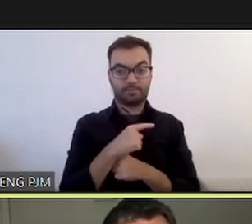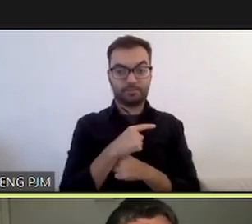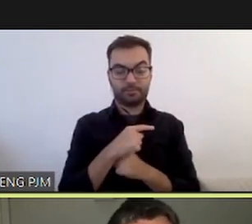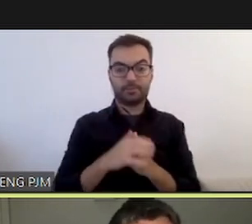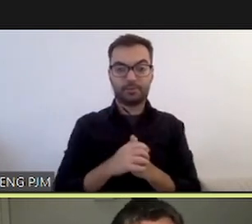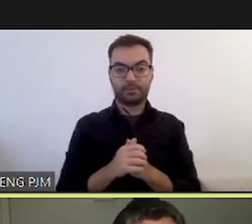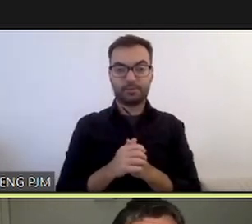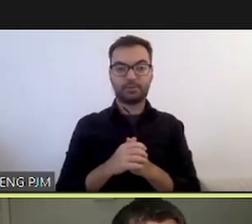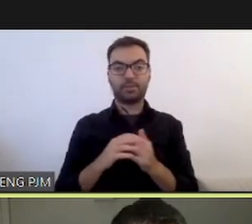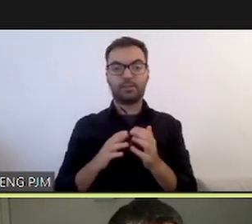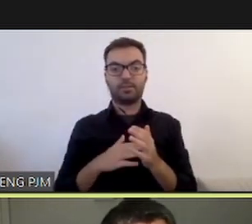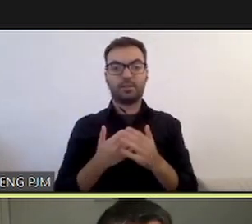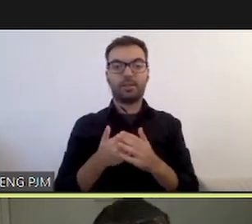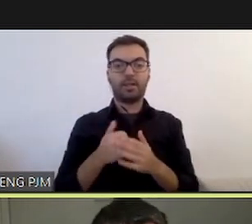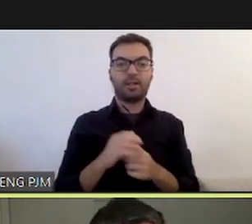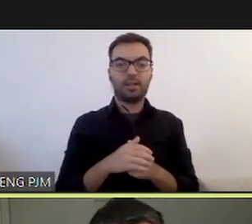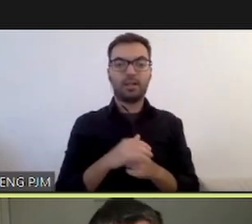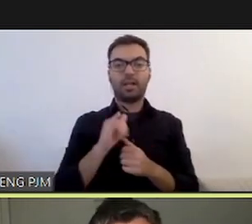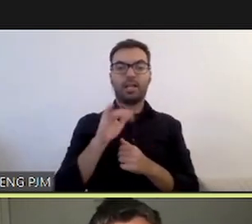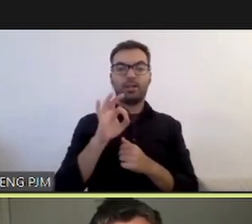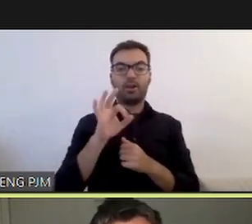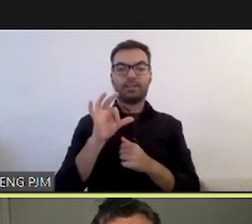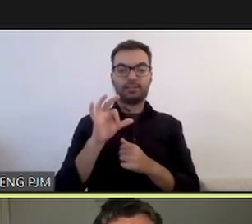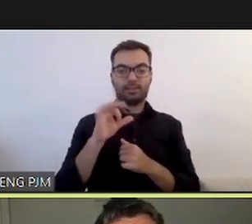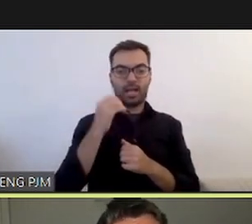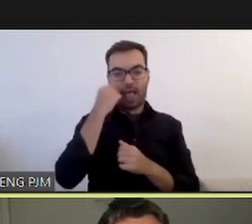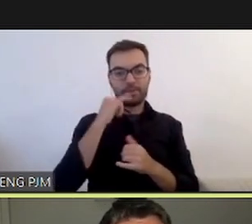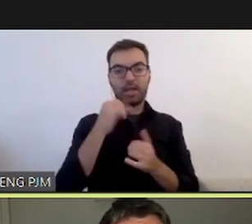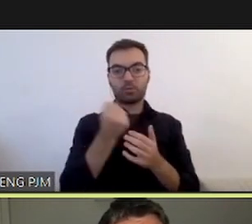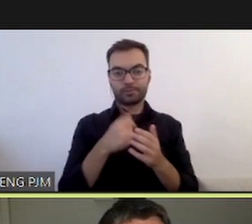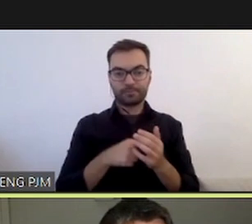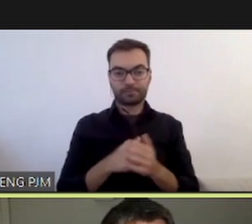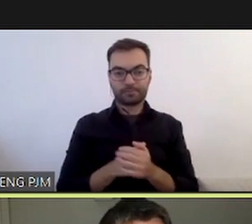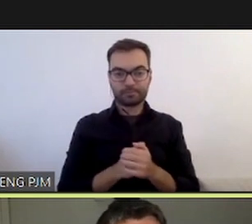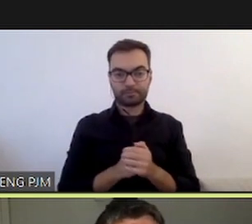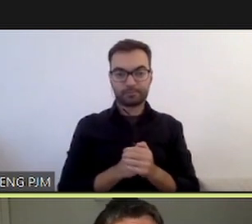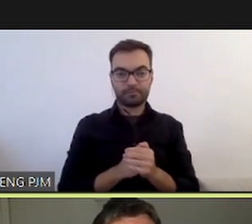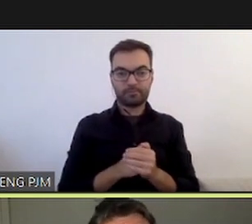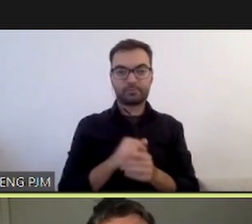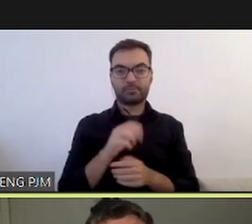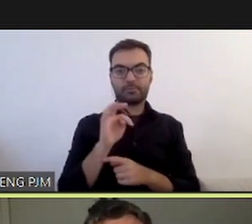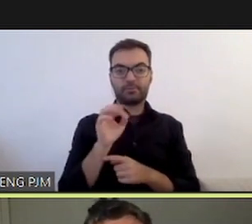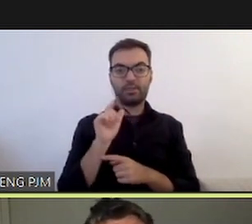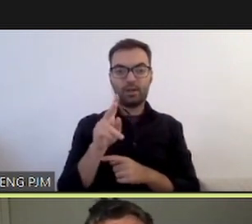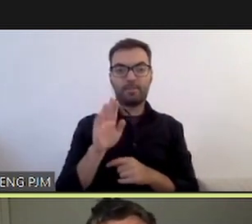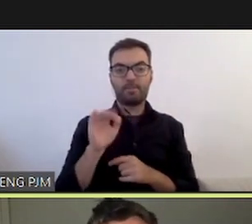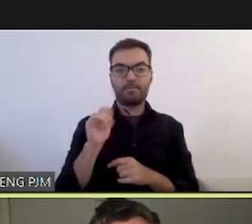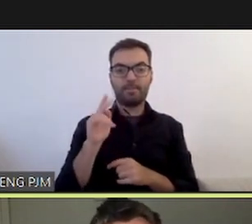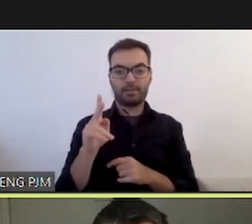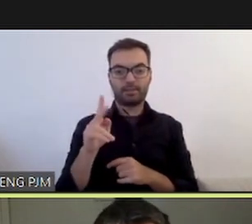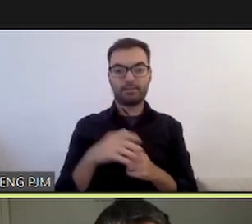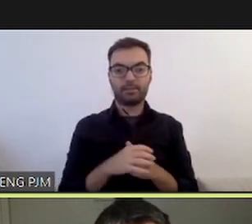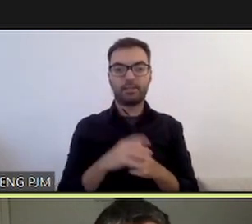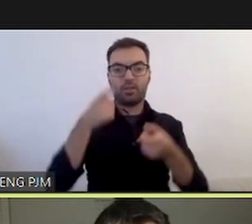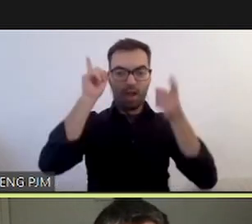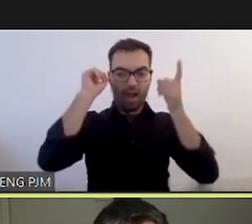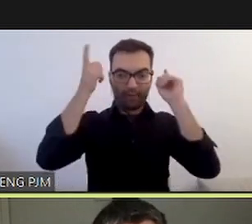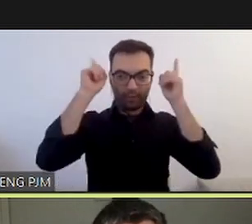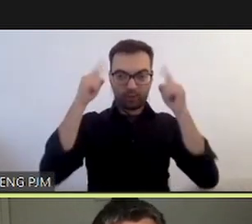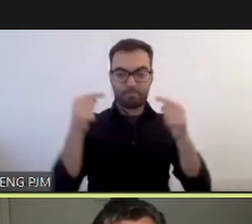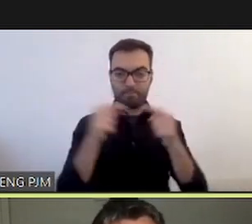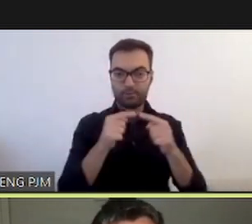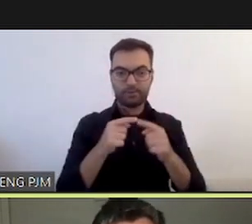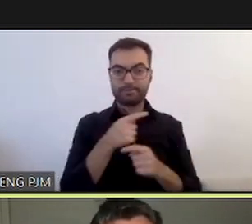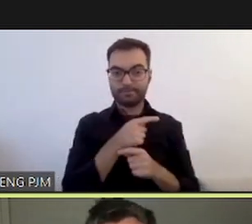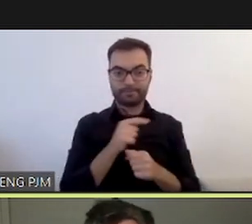the iOS devices. And also TalkBack is something that is used on the Android. So